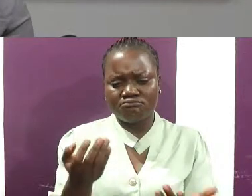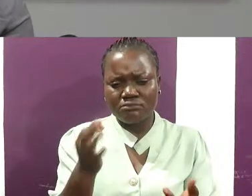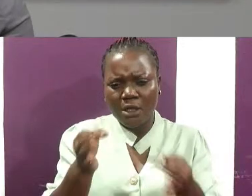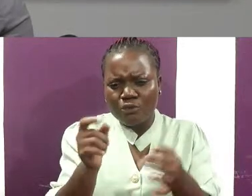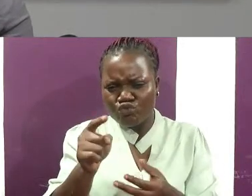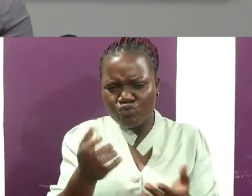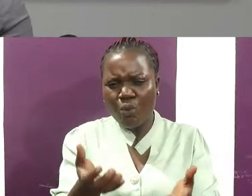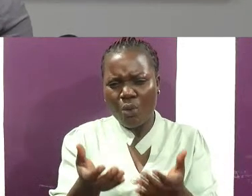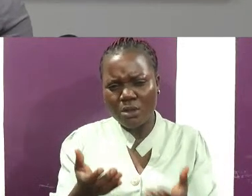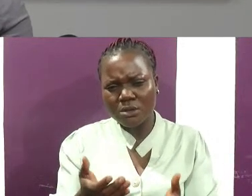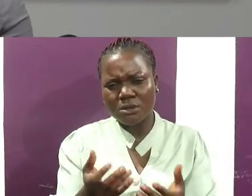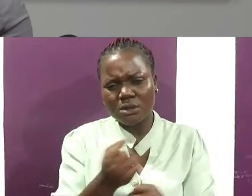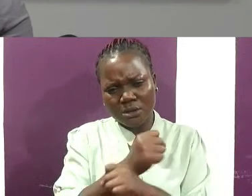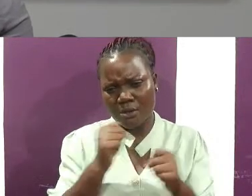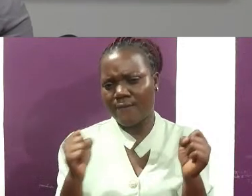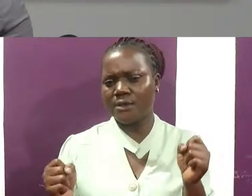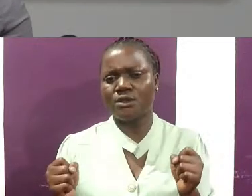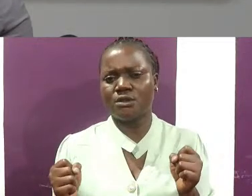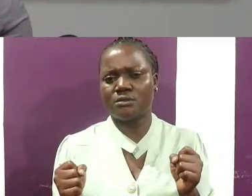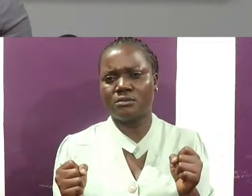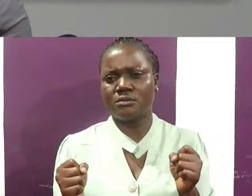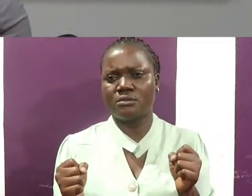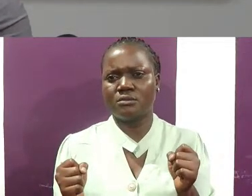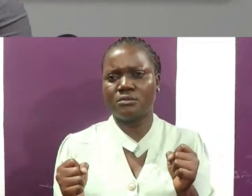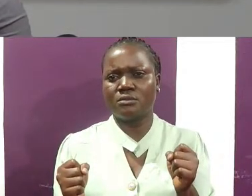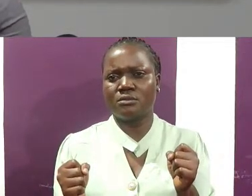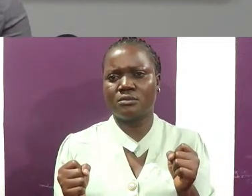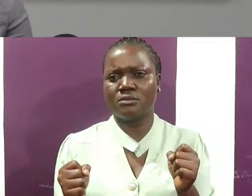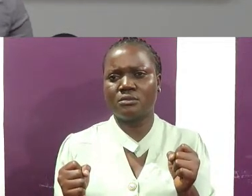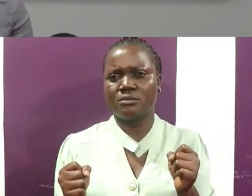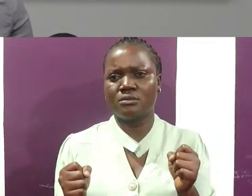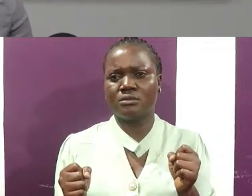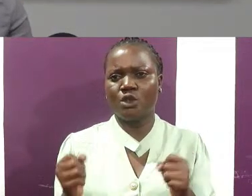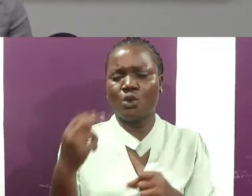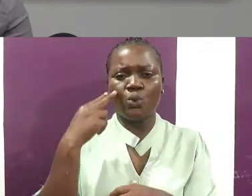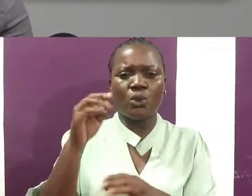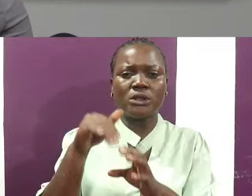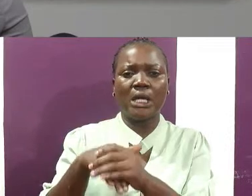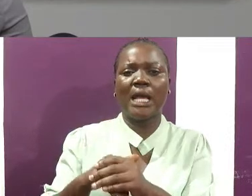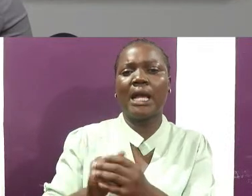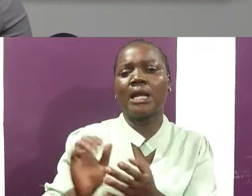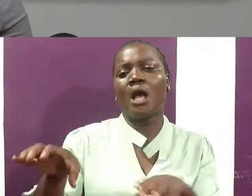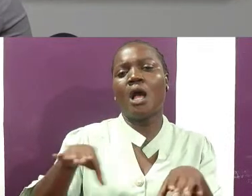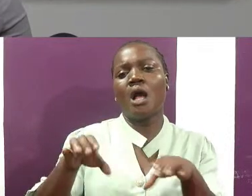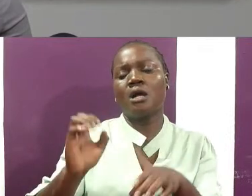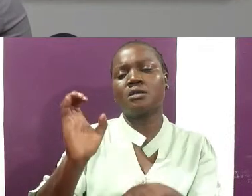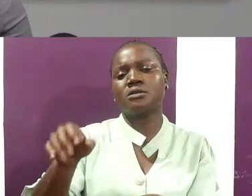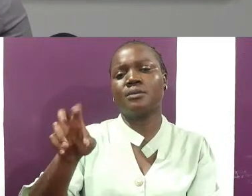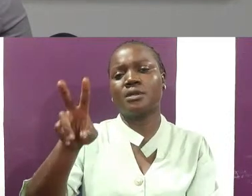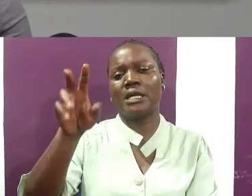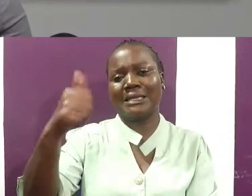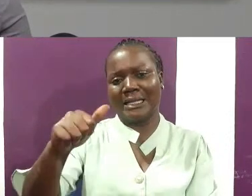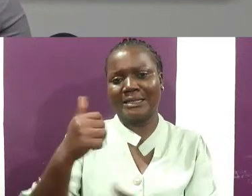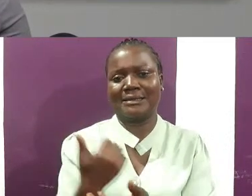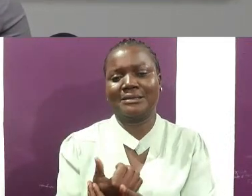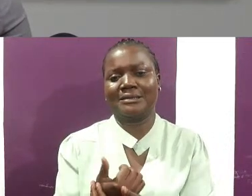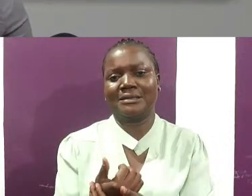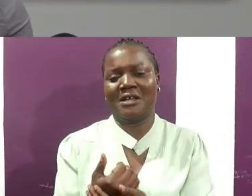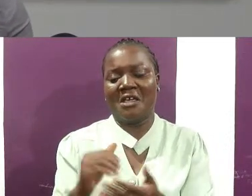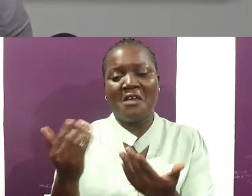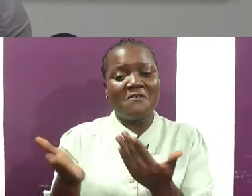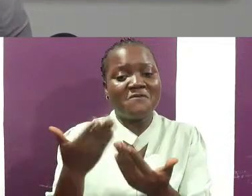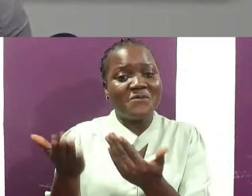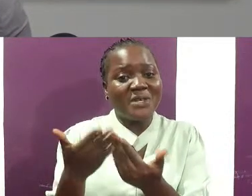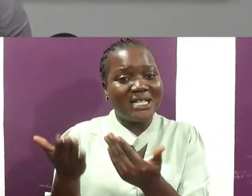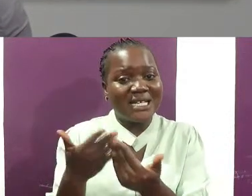have? Evidently, what we see in Acts chapter 10, I wish I could have brought this out in the lesson, but what we see in Acts chapter 10 is a very similar mindset to